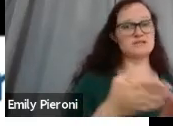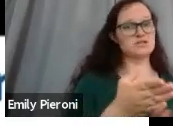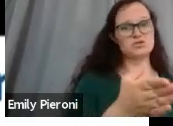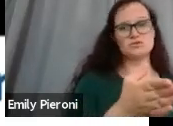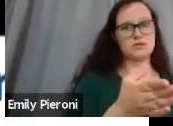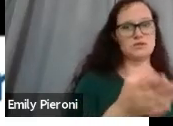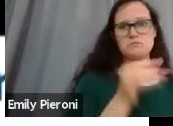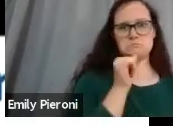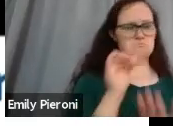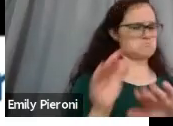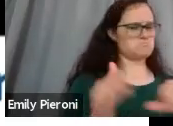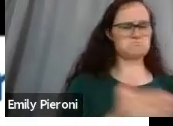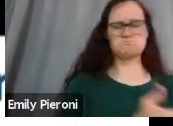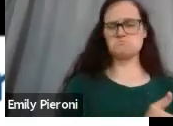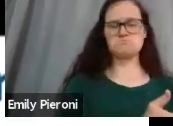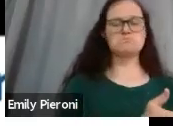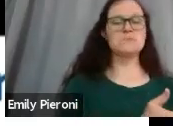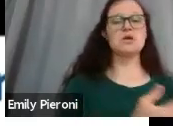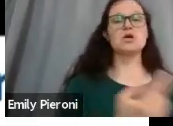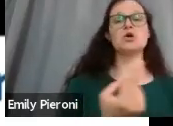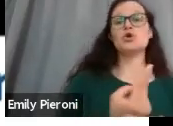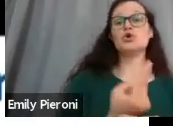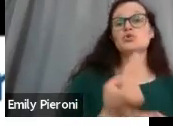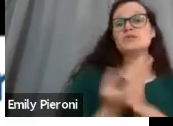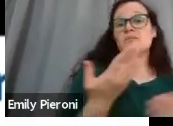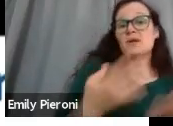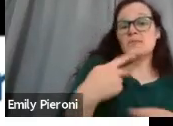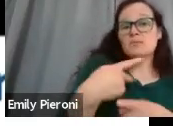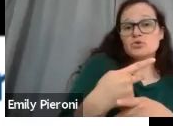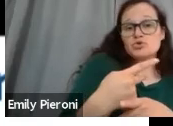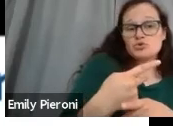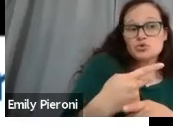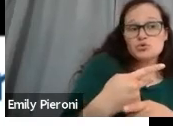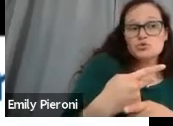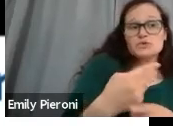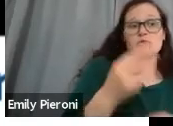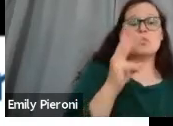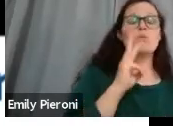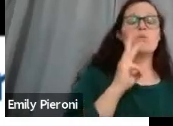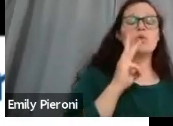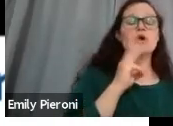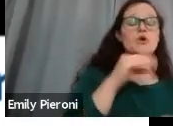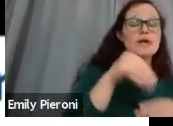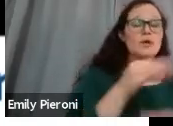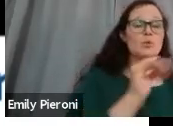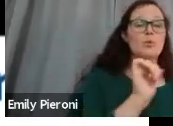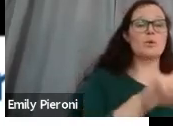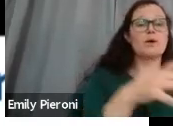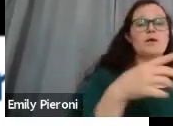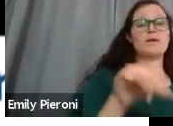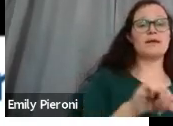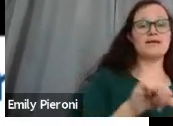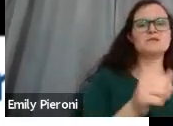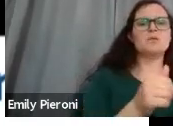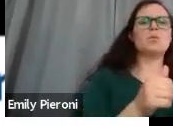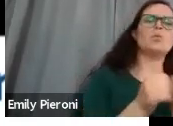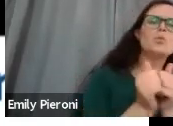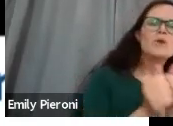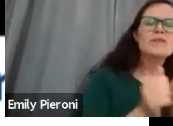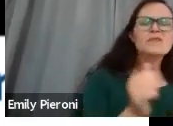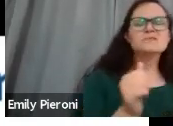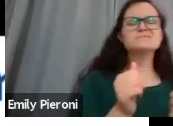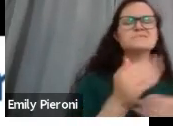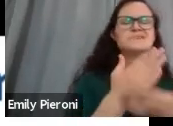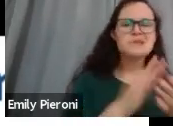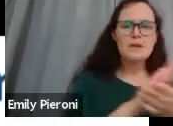at use of produced water inside oil and gas, also with some treatment. But in general, here are kind of the